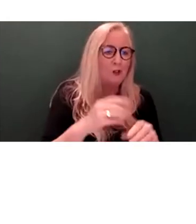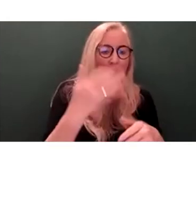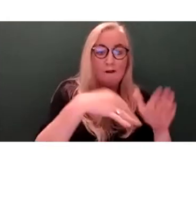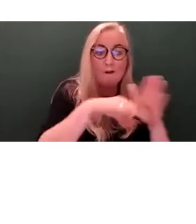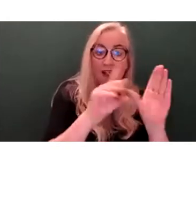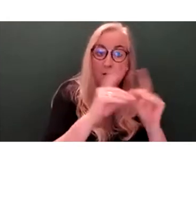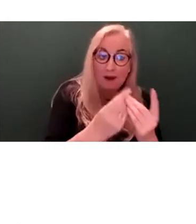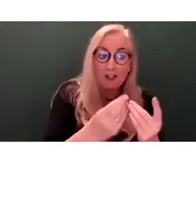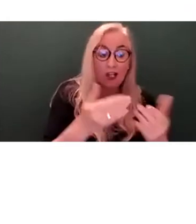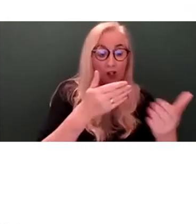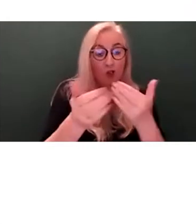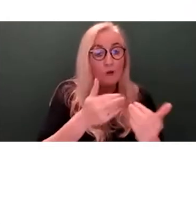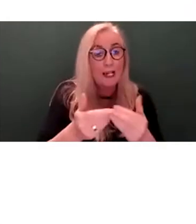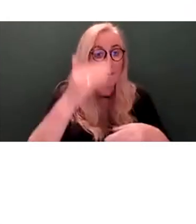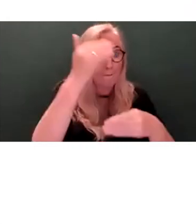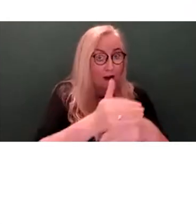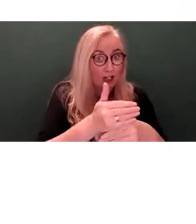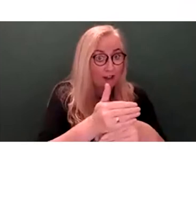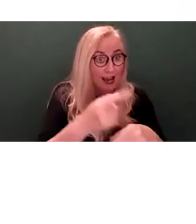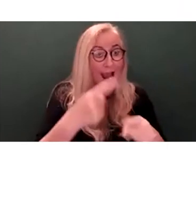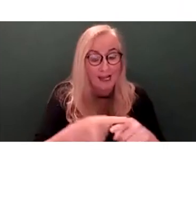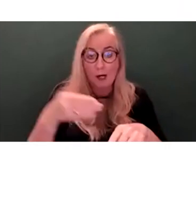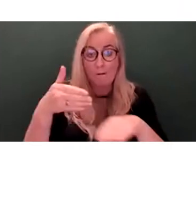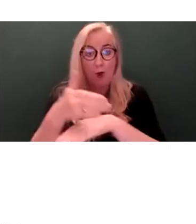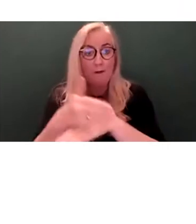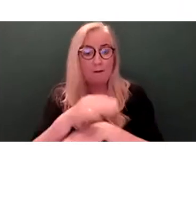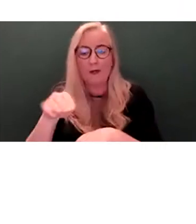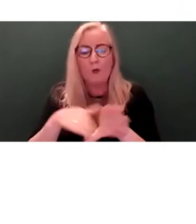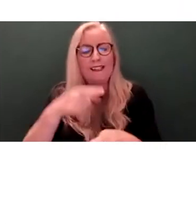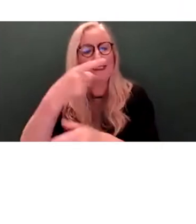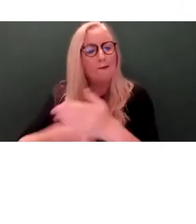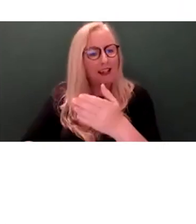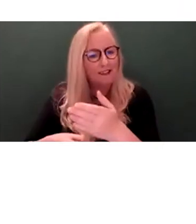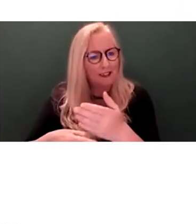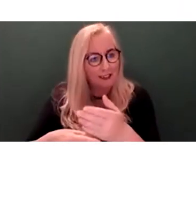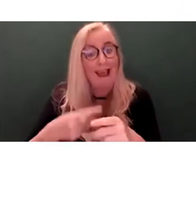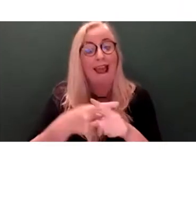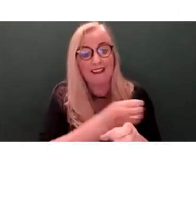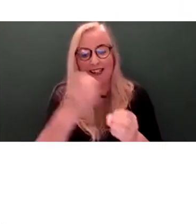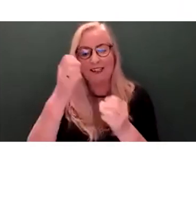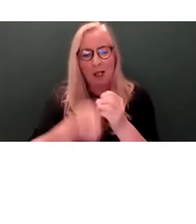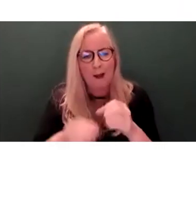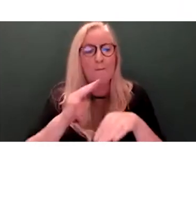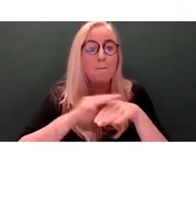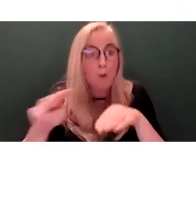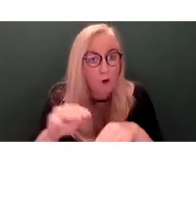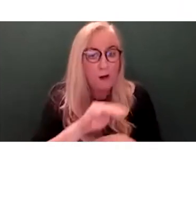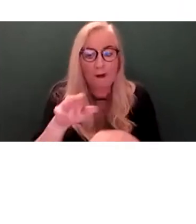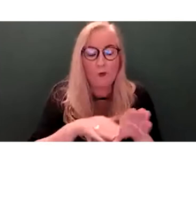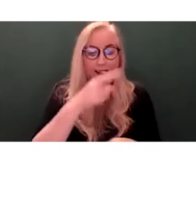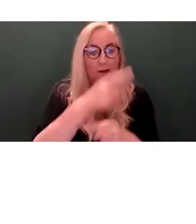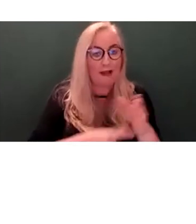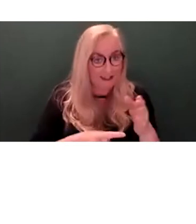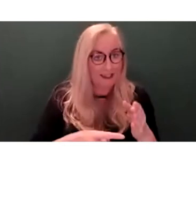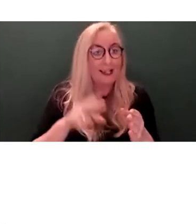the barriers and challenges to employment of persons with disabilities and ultimately increase the number of people with